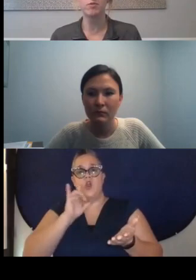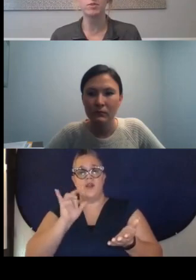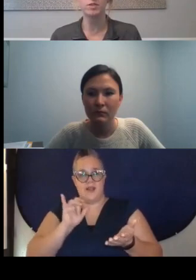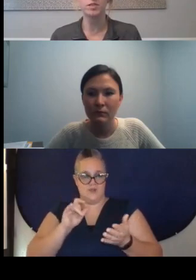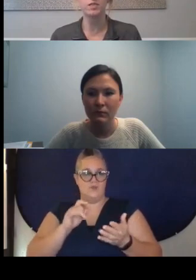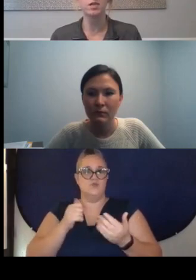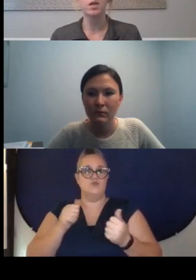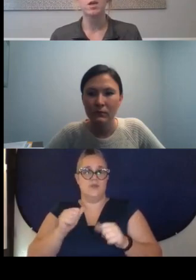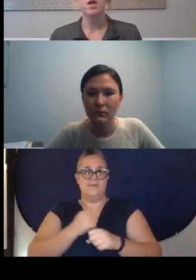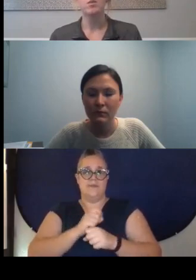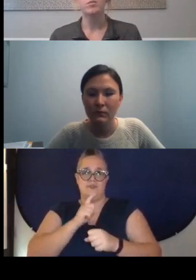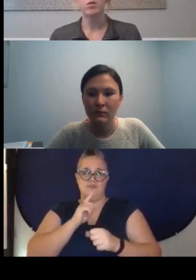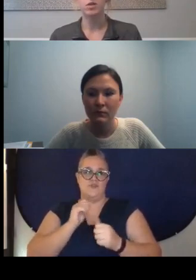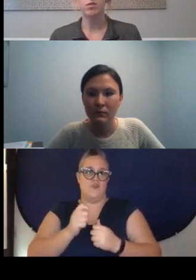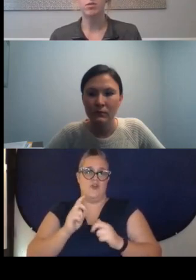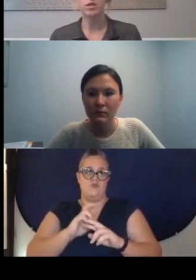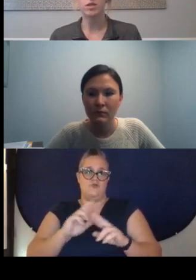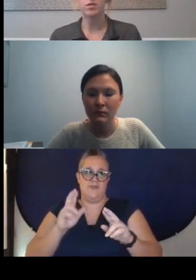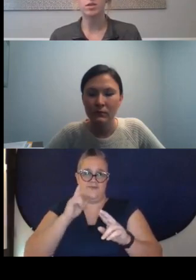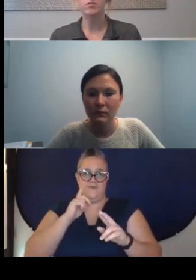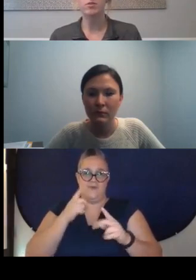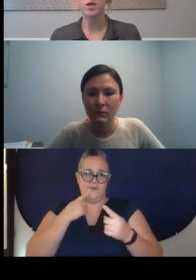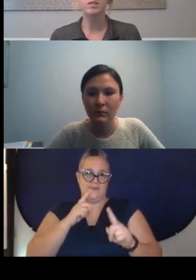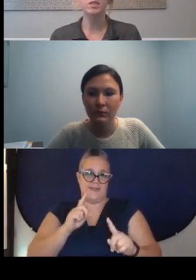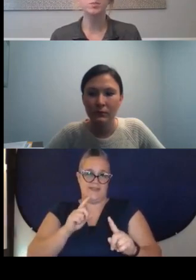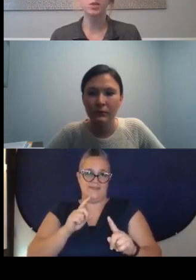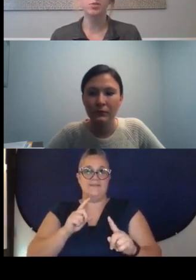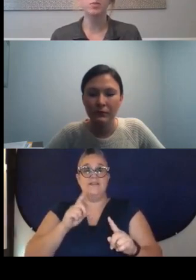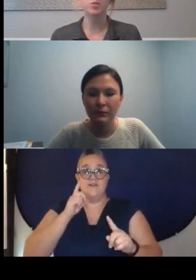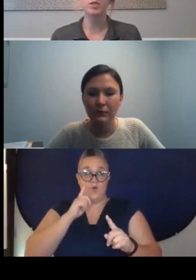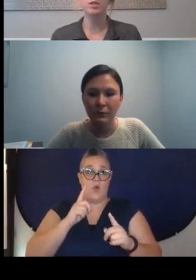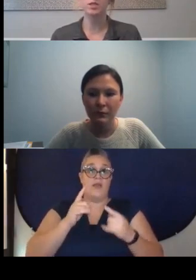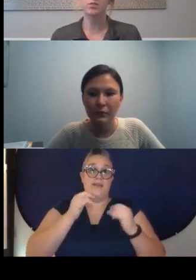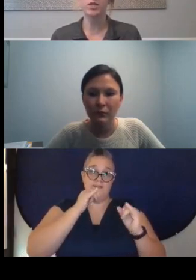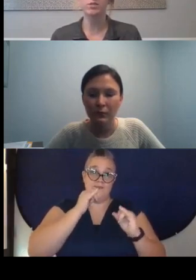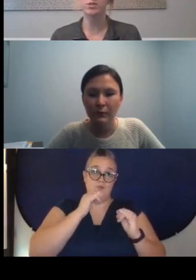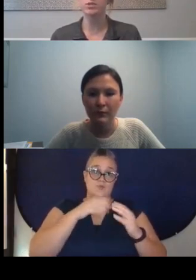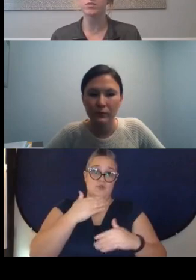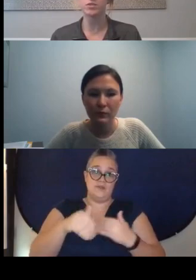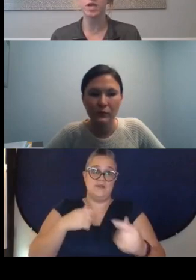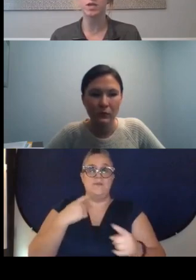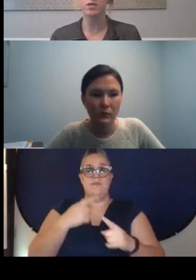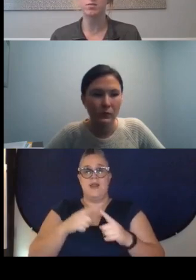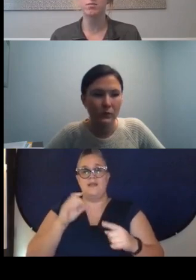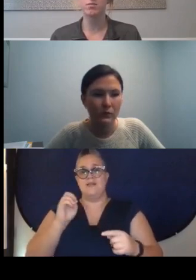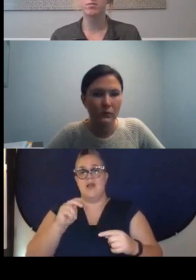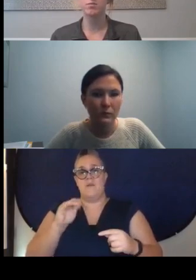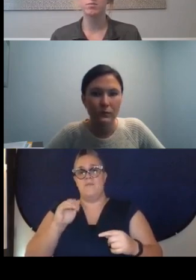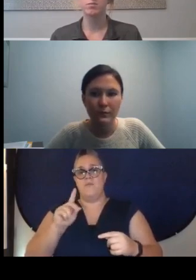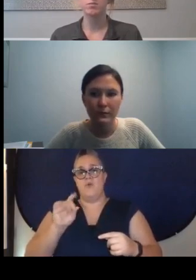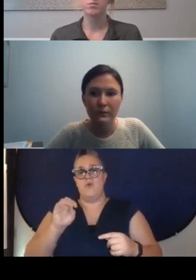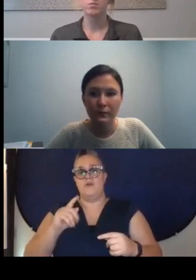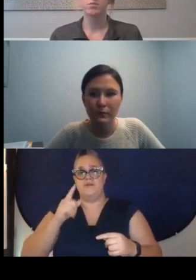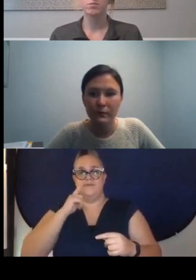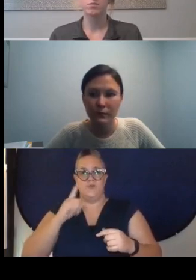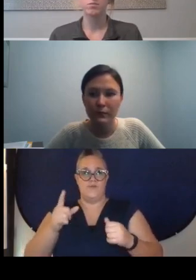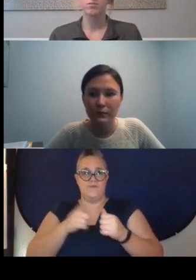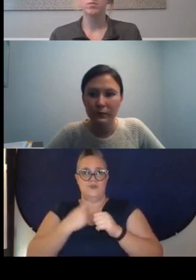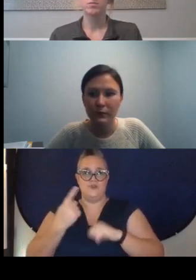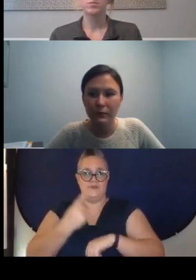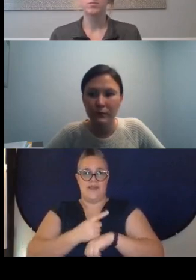everybody up for success, not only through the interview process, but through onboarding and then right into your first day.